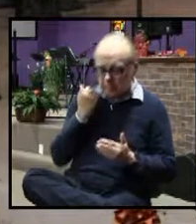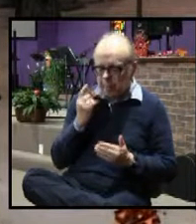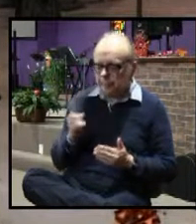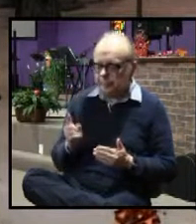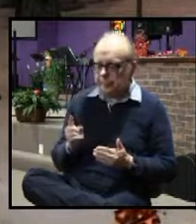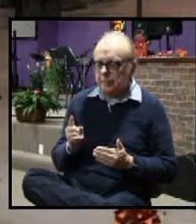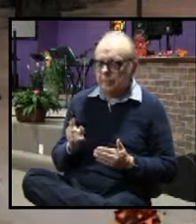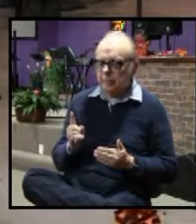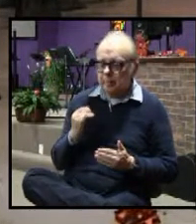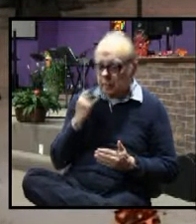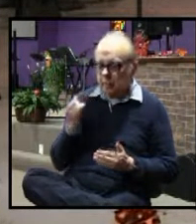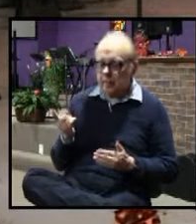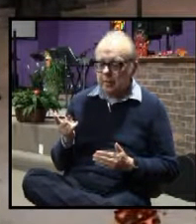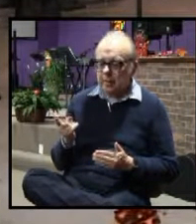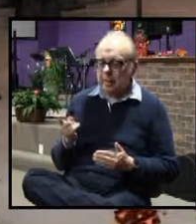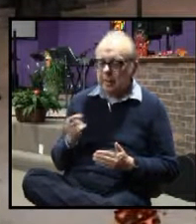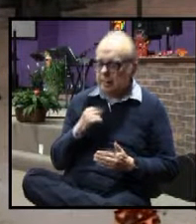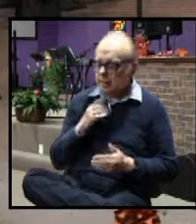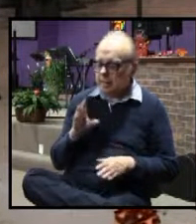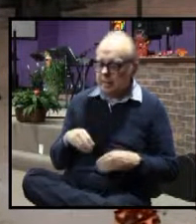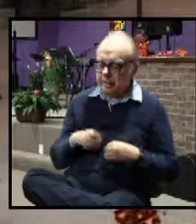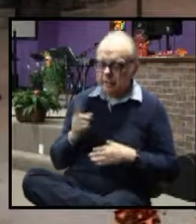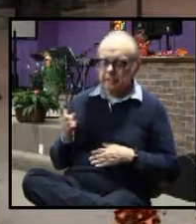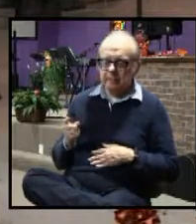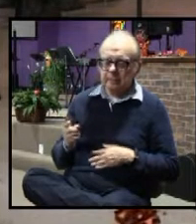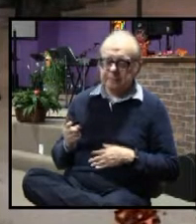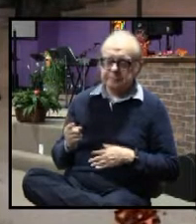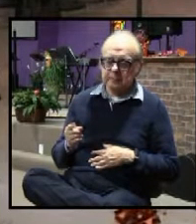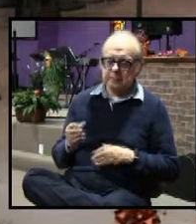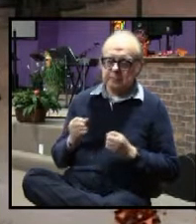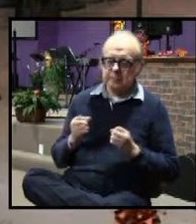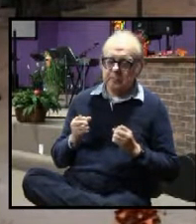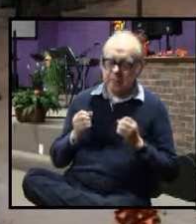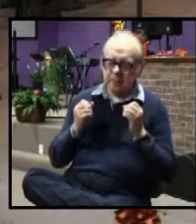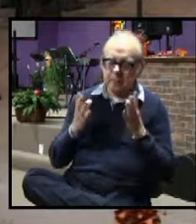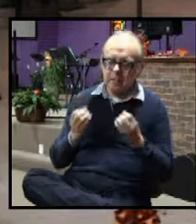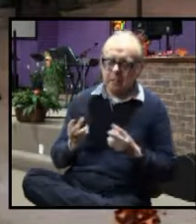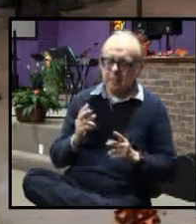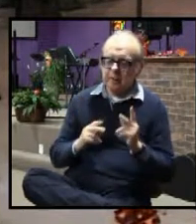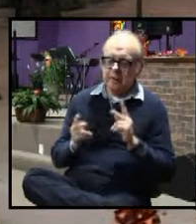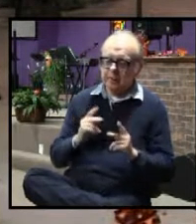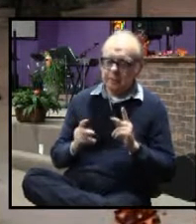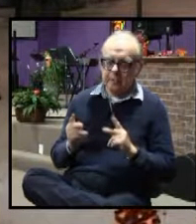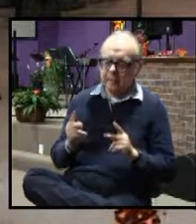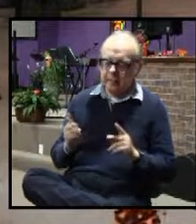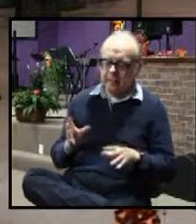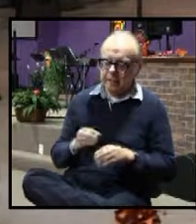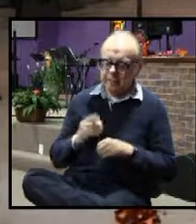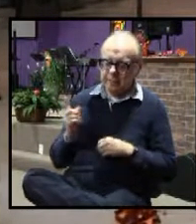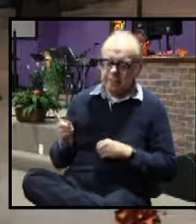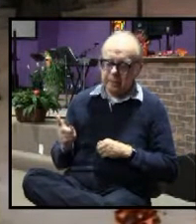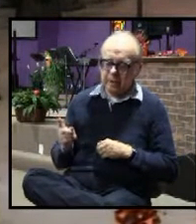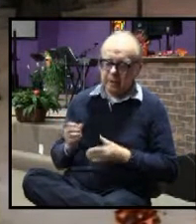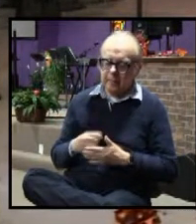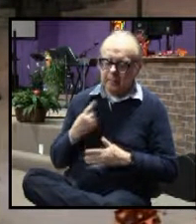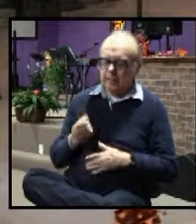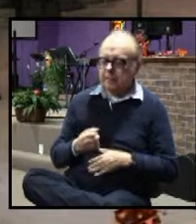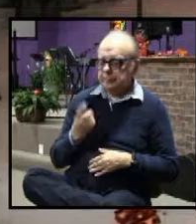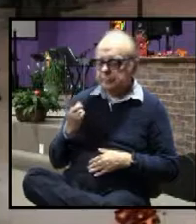us, just one of us, had accepted you. But Father, there's many, multitudes that have. And God, help